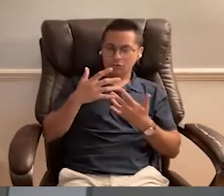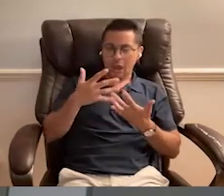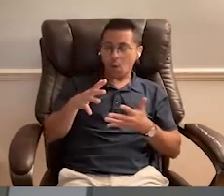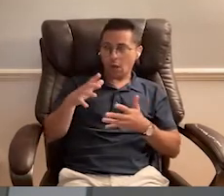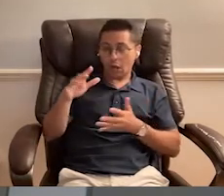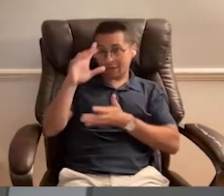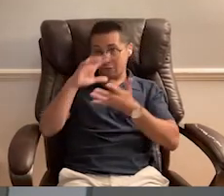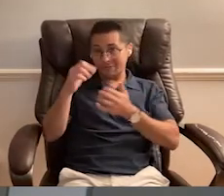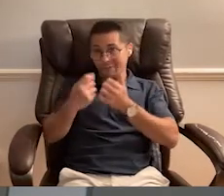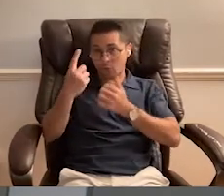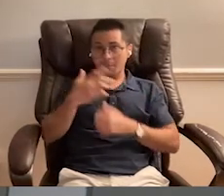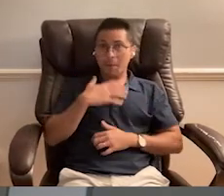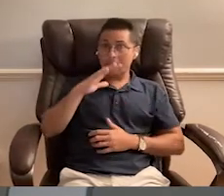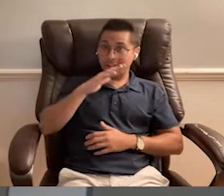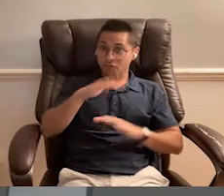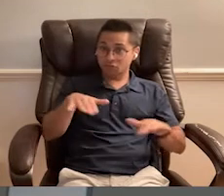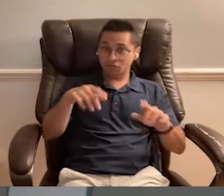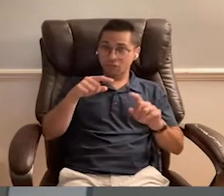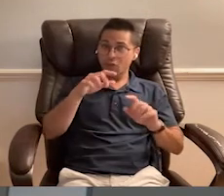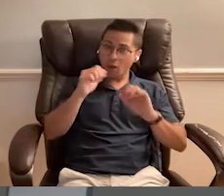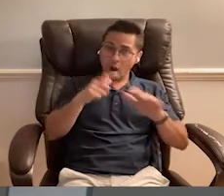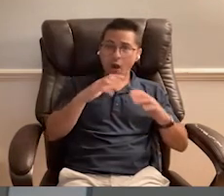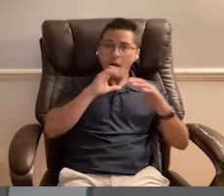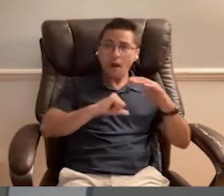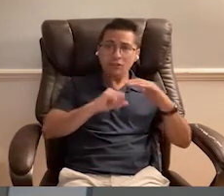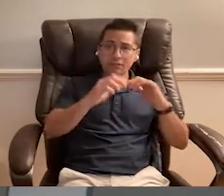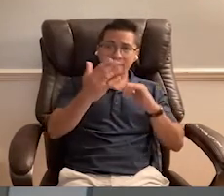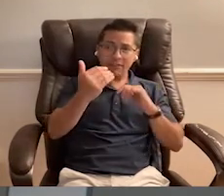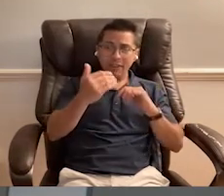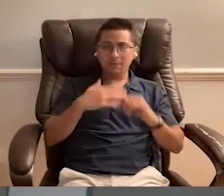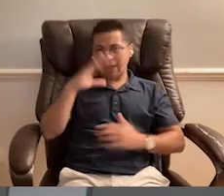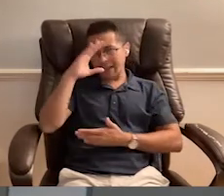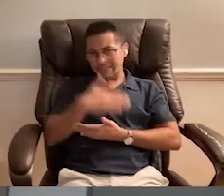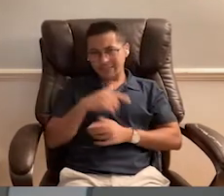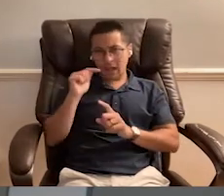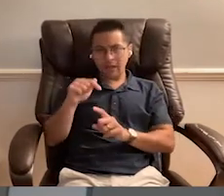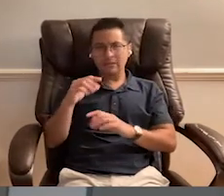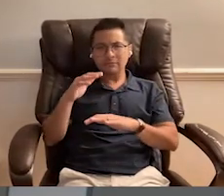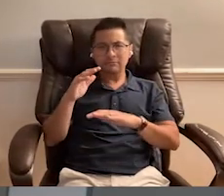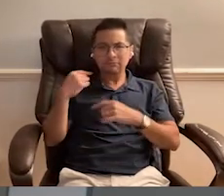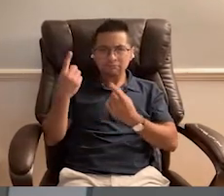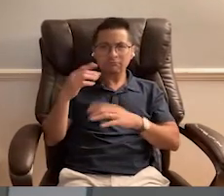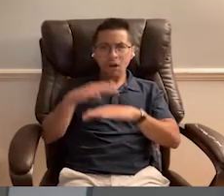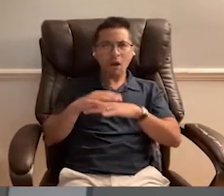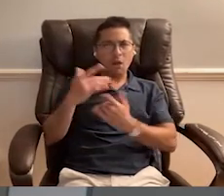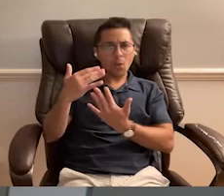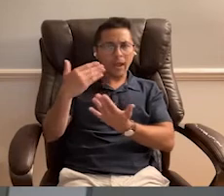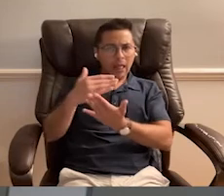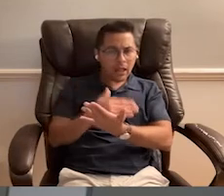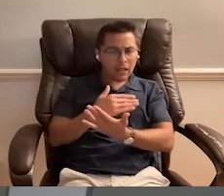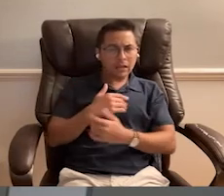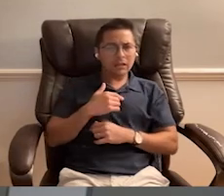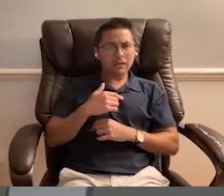Mm-hmm. Thank you. Yes. I'm a little bit confused, and I don't want to confuse everybody. But my children are all under the age of 15. My son